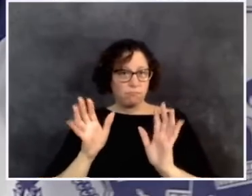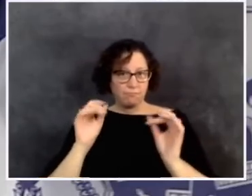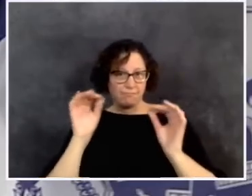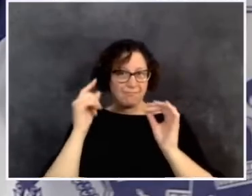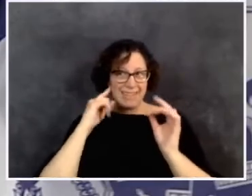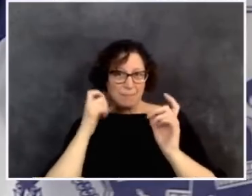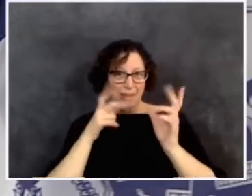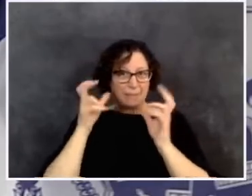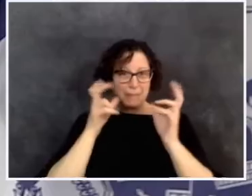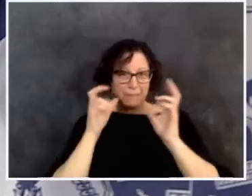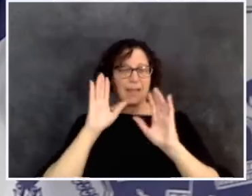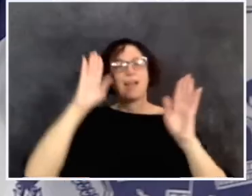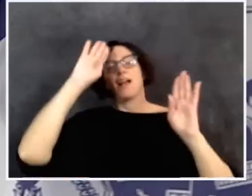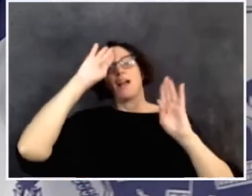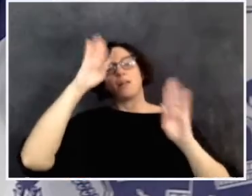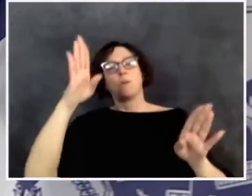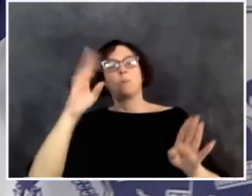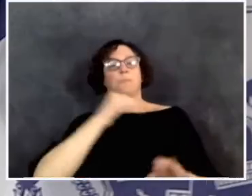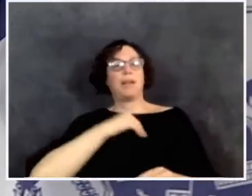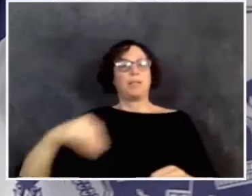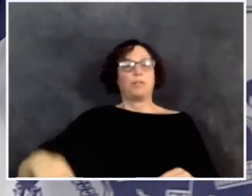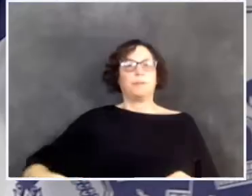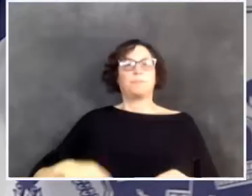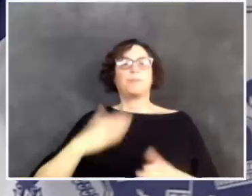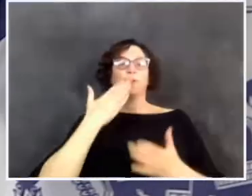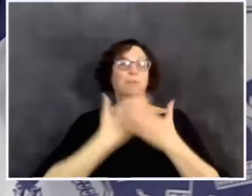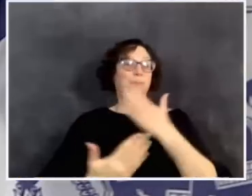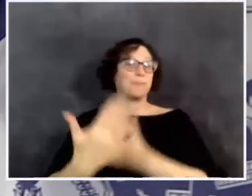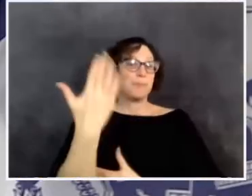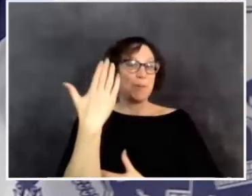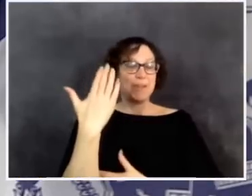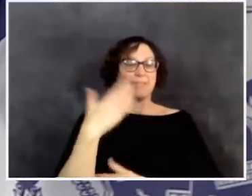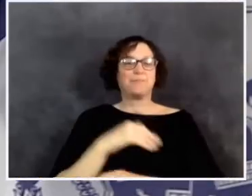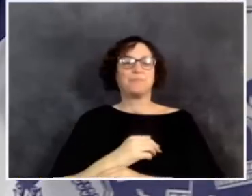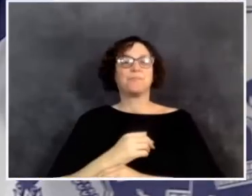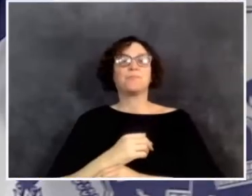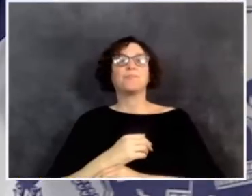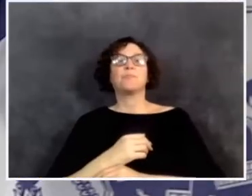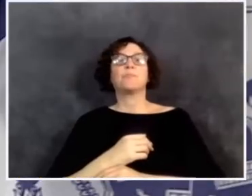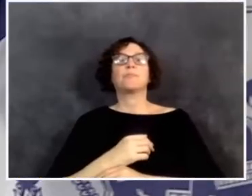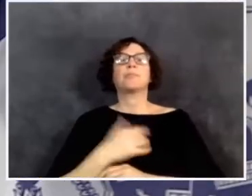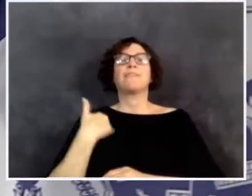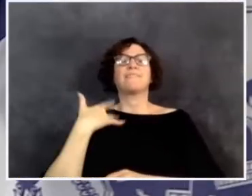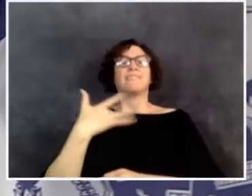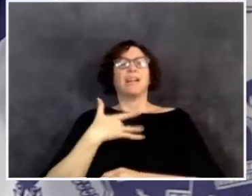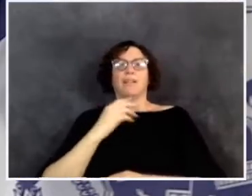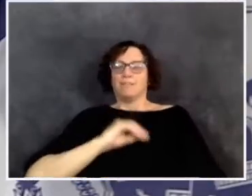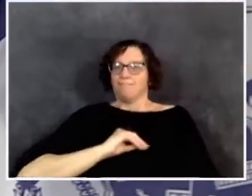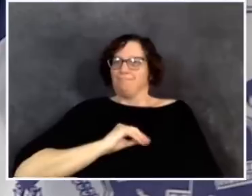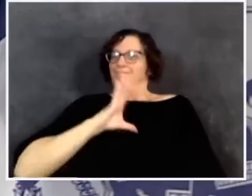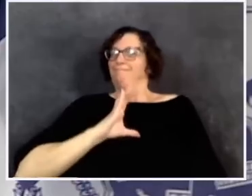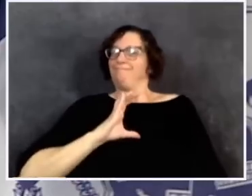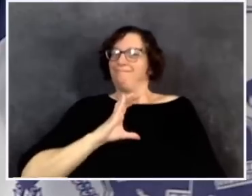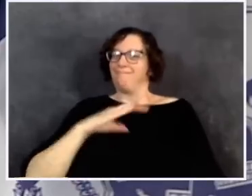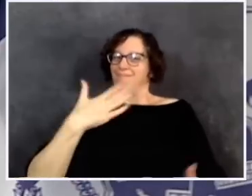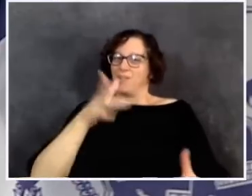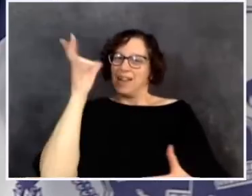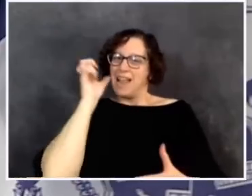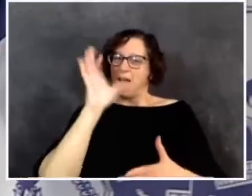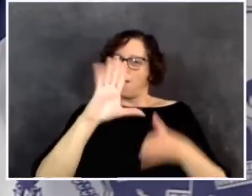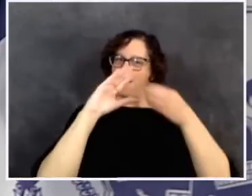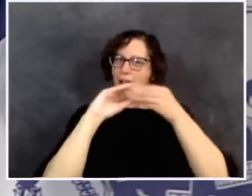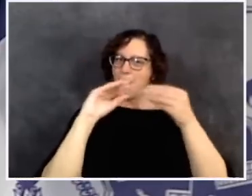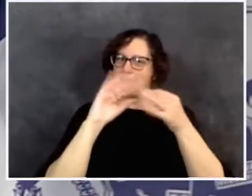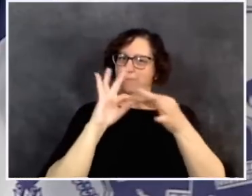very encouraged to hear your comments about enforcement, but I just wanted to